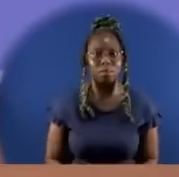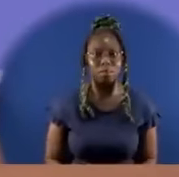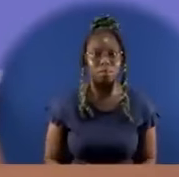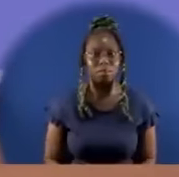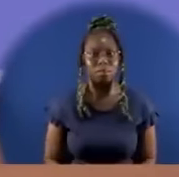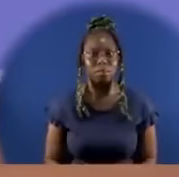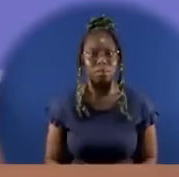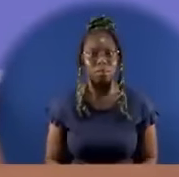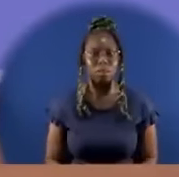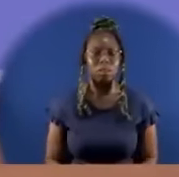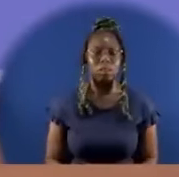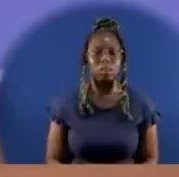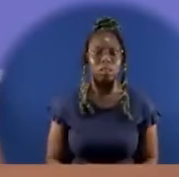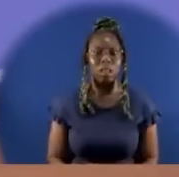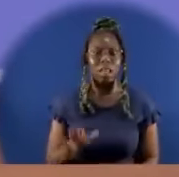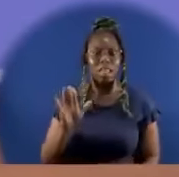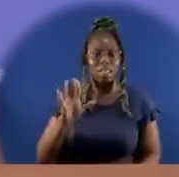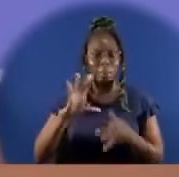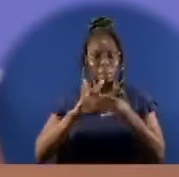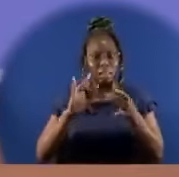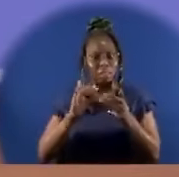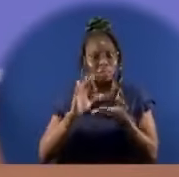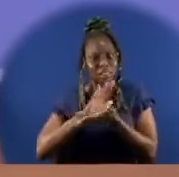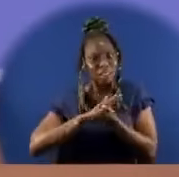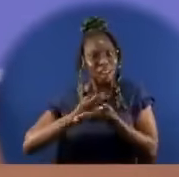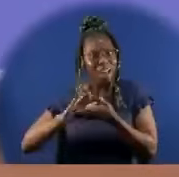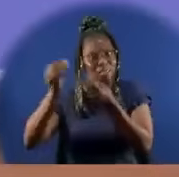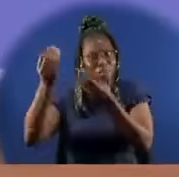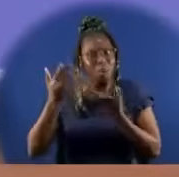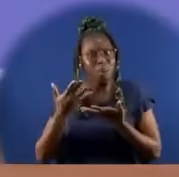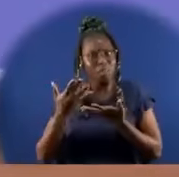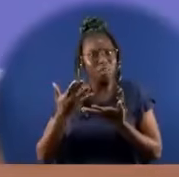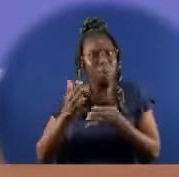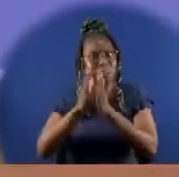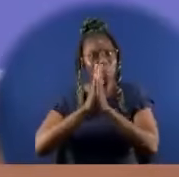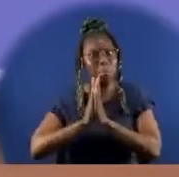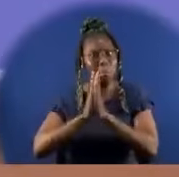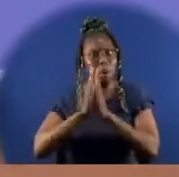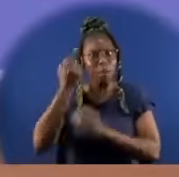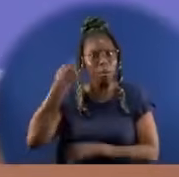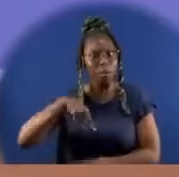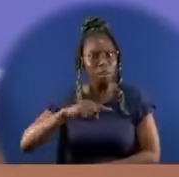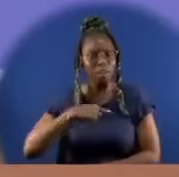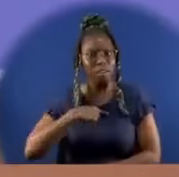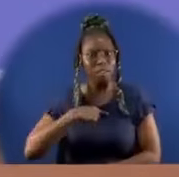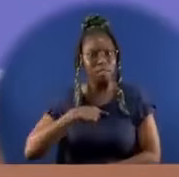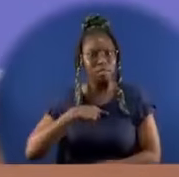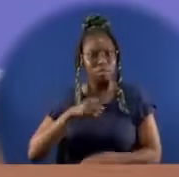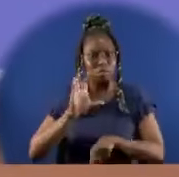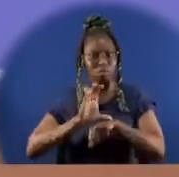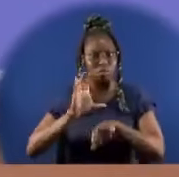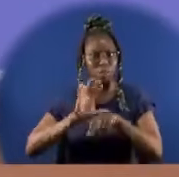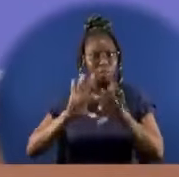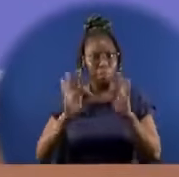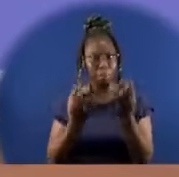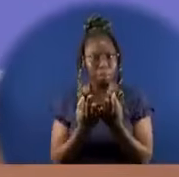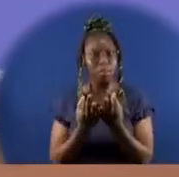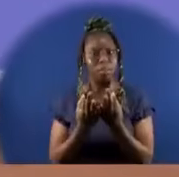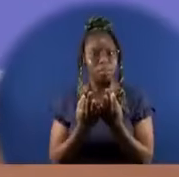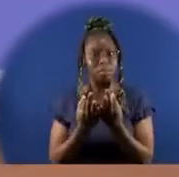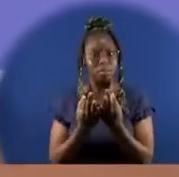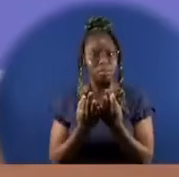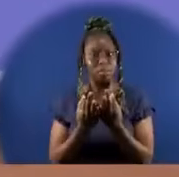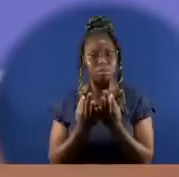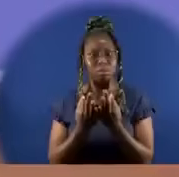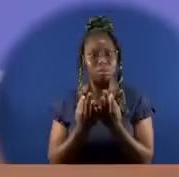were kind enough to tell us they were praying for us as a church family. And several people shared